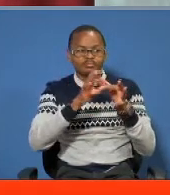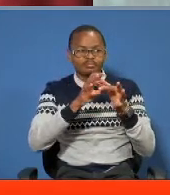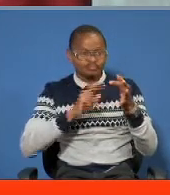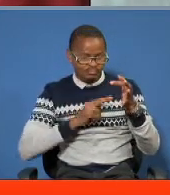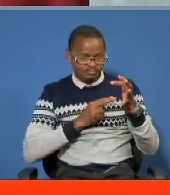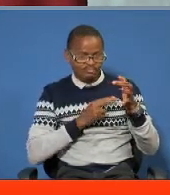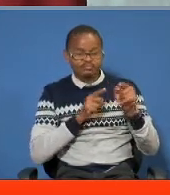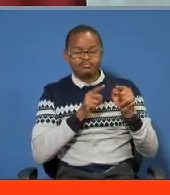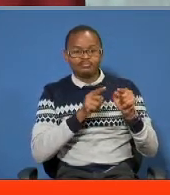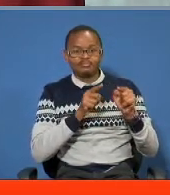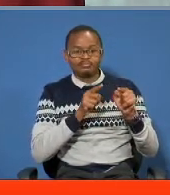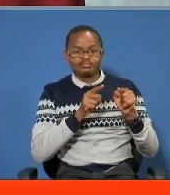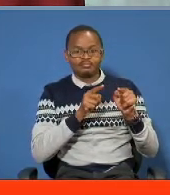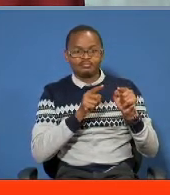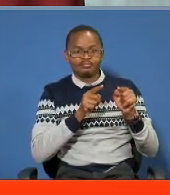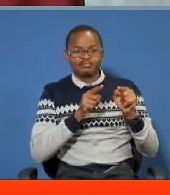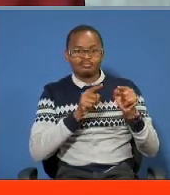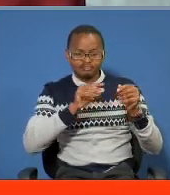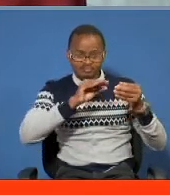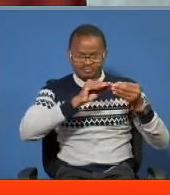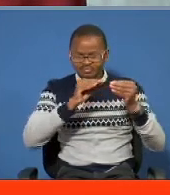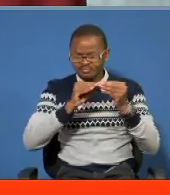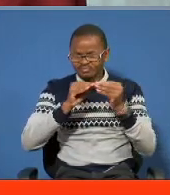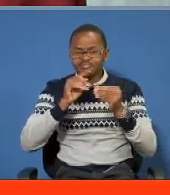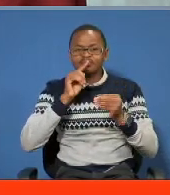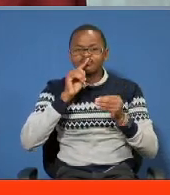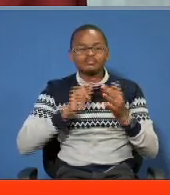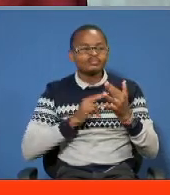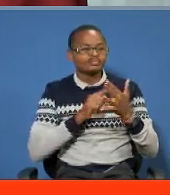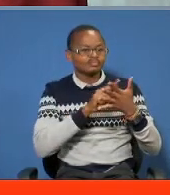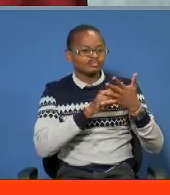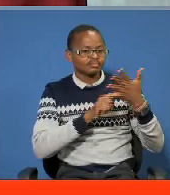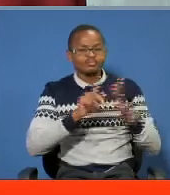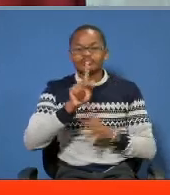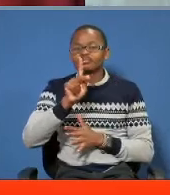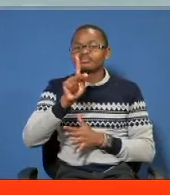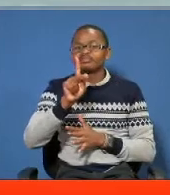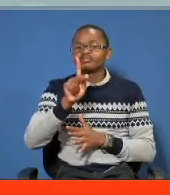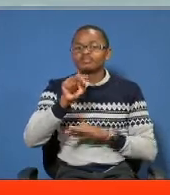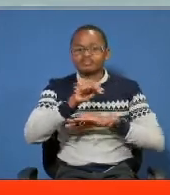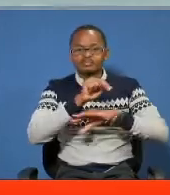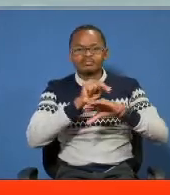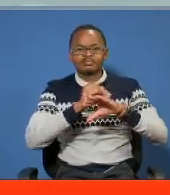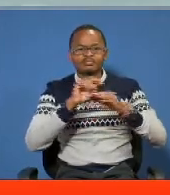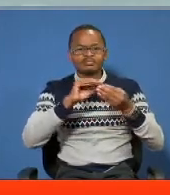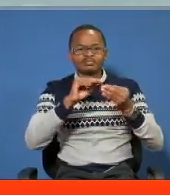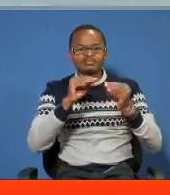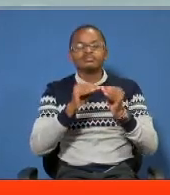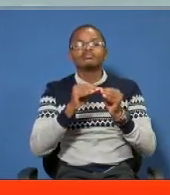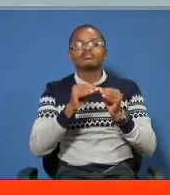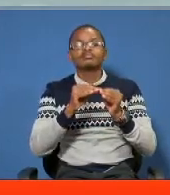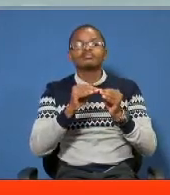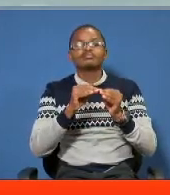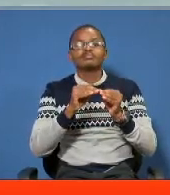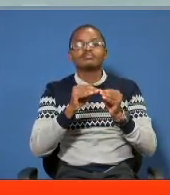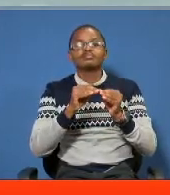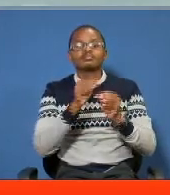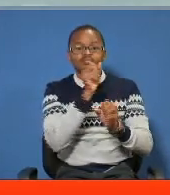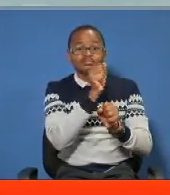joining us concerning this particular issue of innovation. Kindly tell us, what does Kenya National Innovation